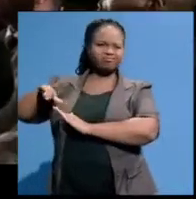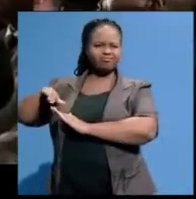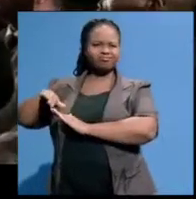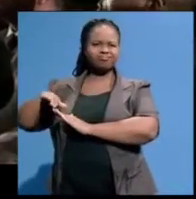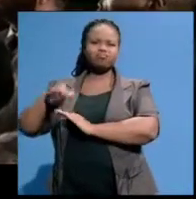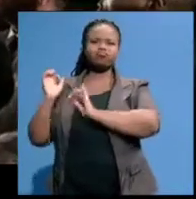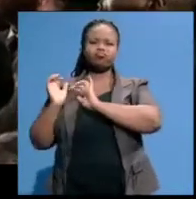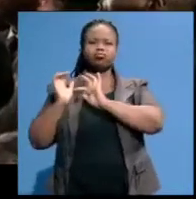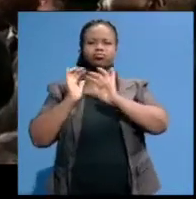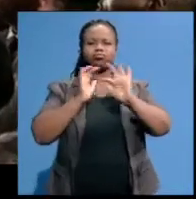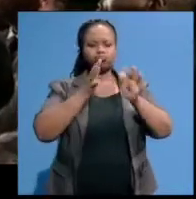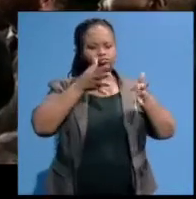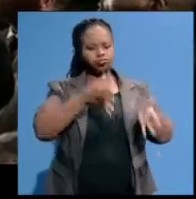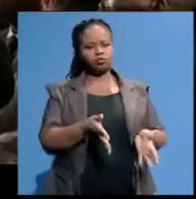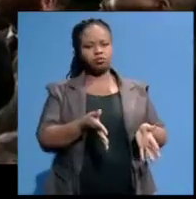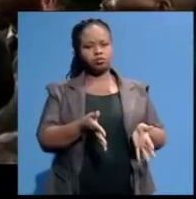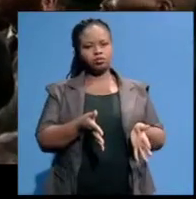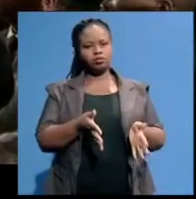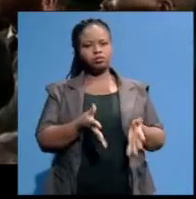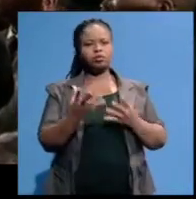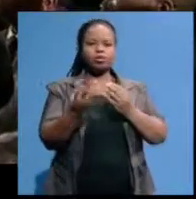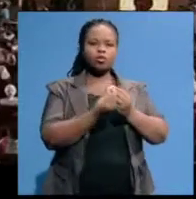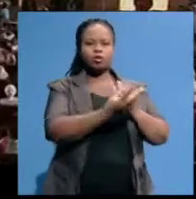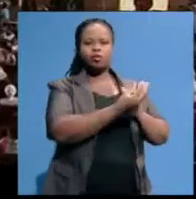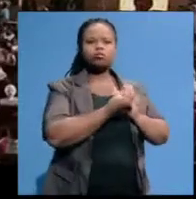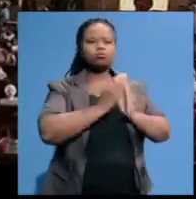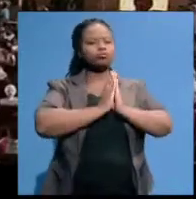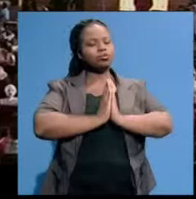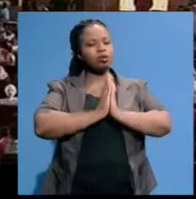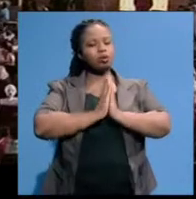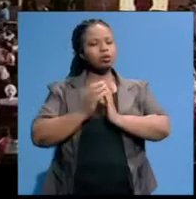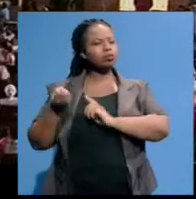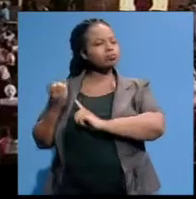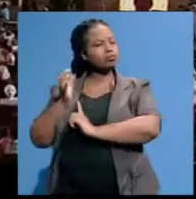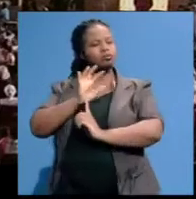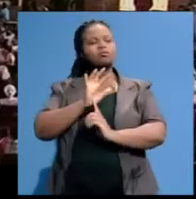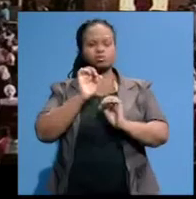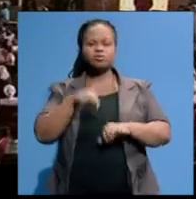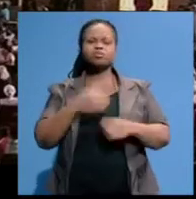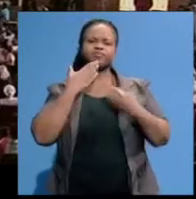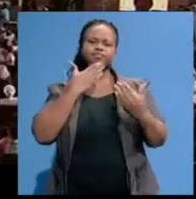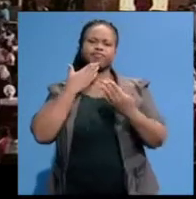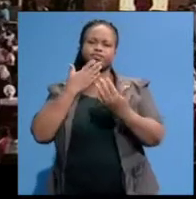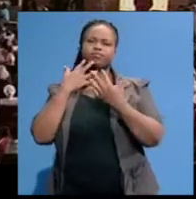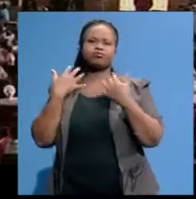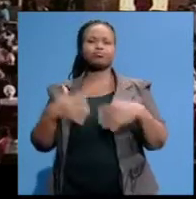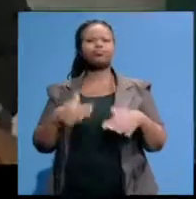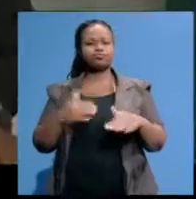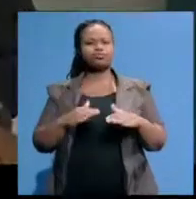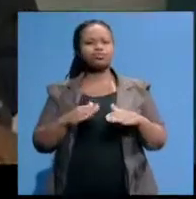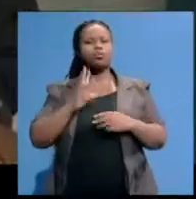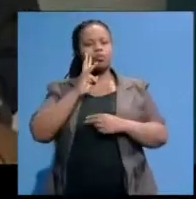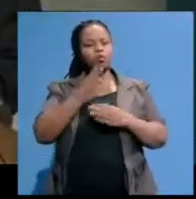and join the prayers and reflection, we thank you for this. This will go a long way to